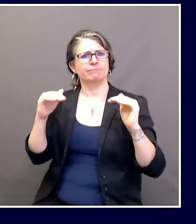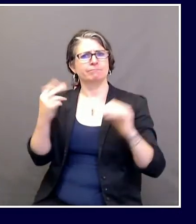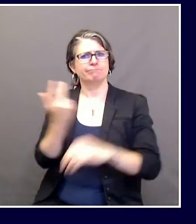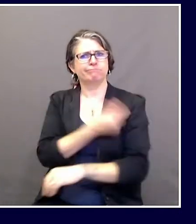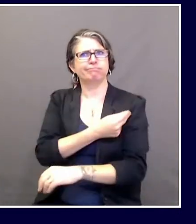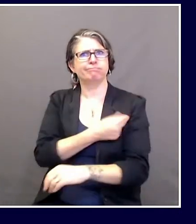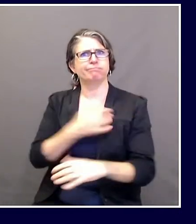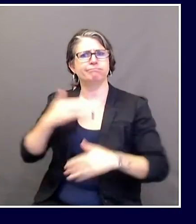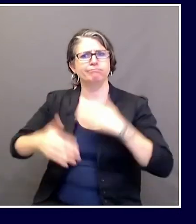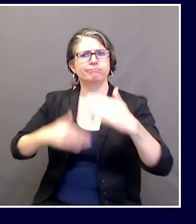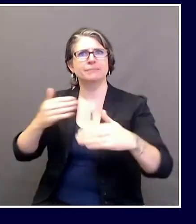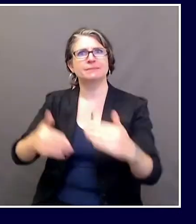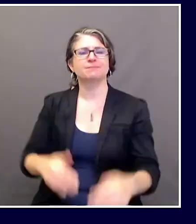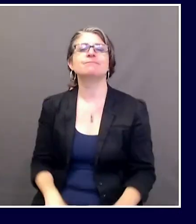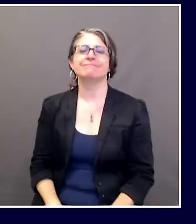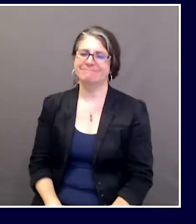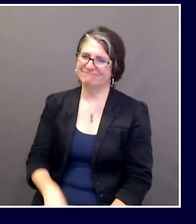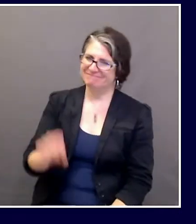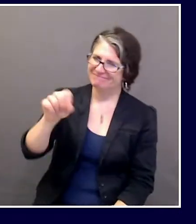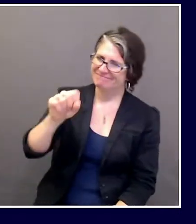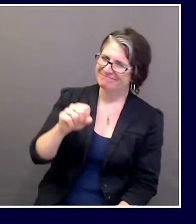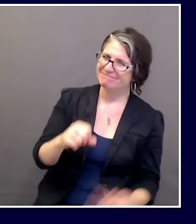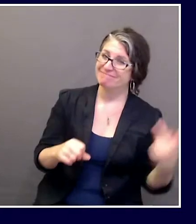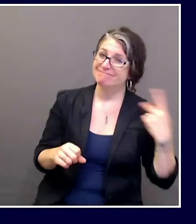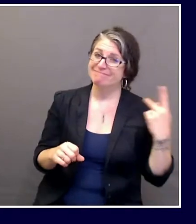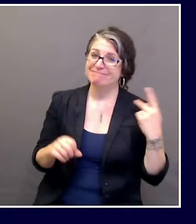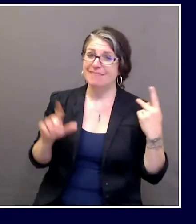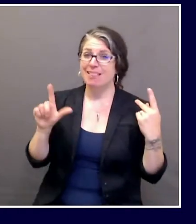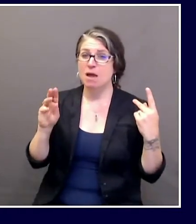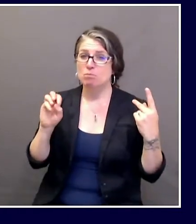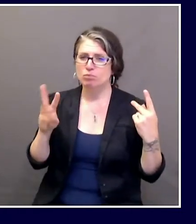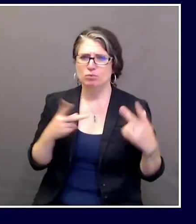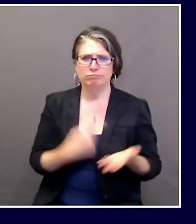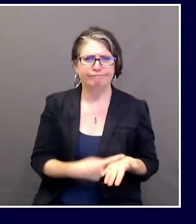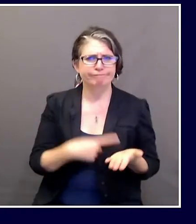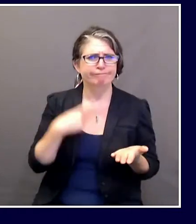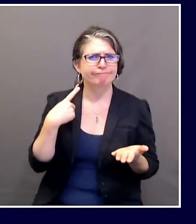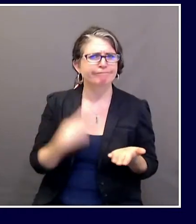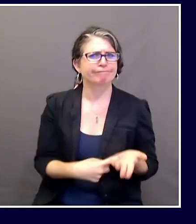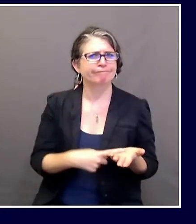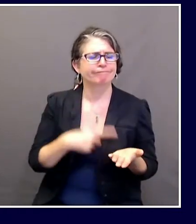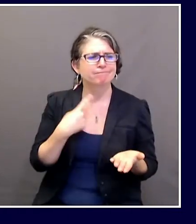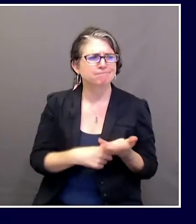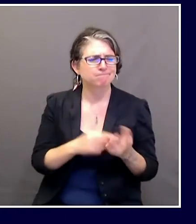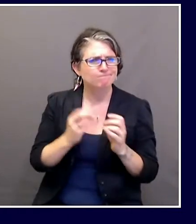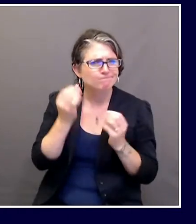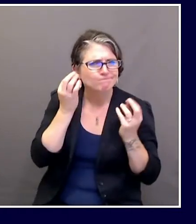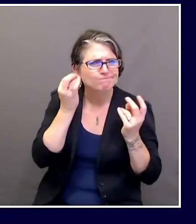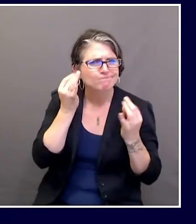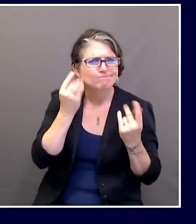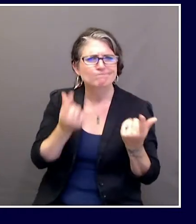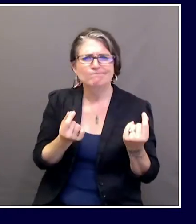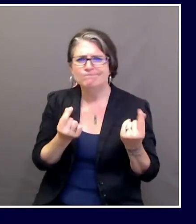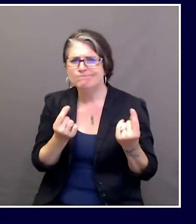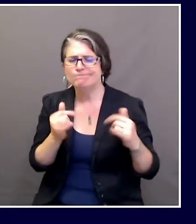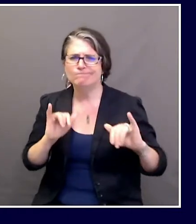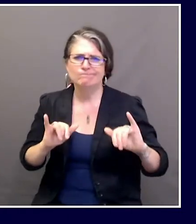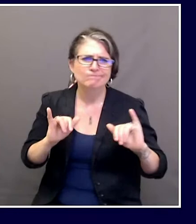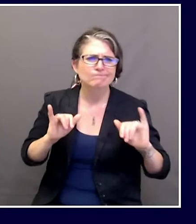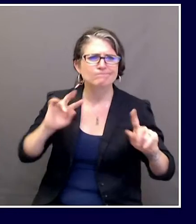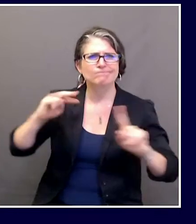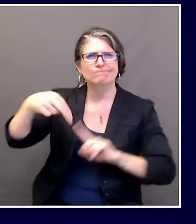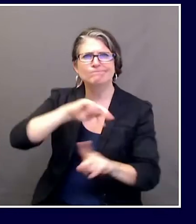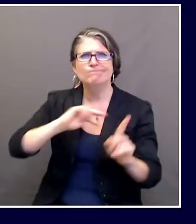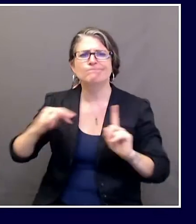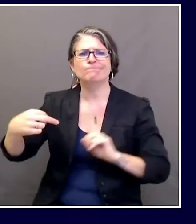on this and discussing it as well. So there are the why is there are many reasons